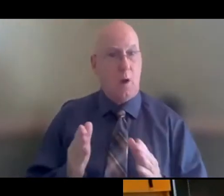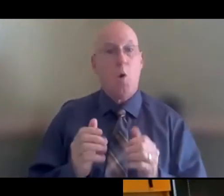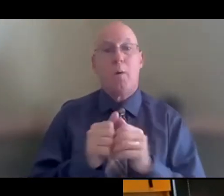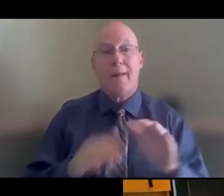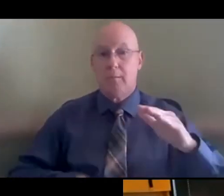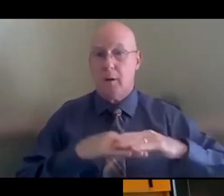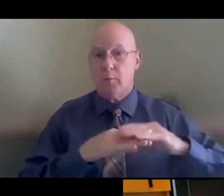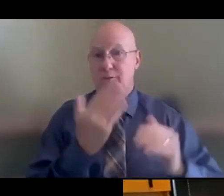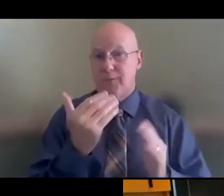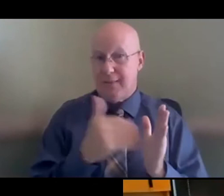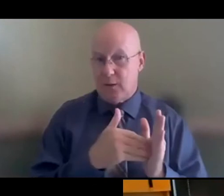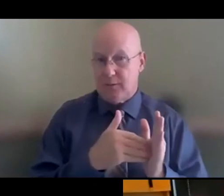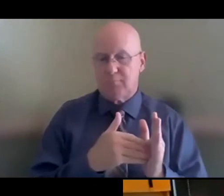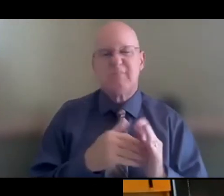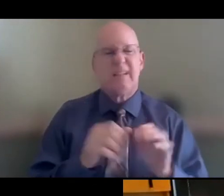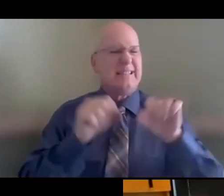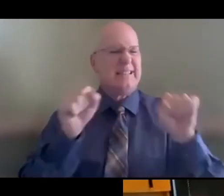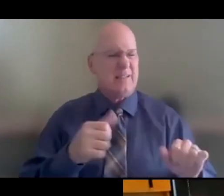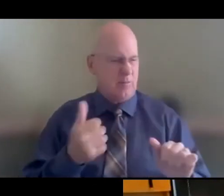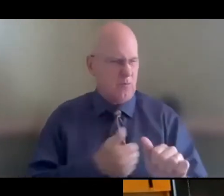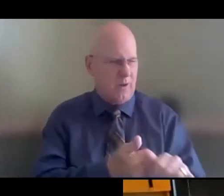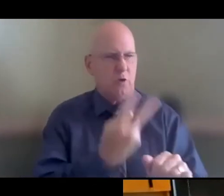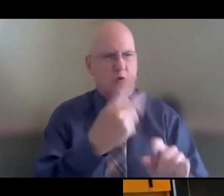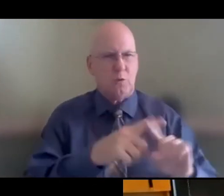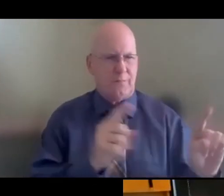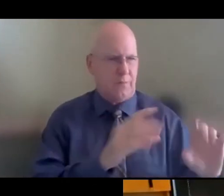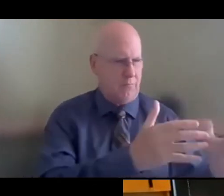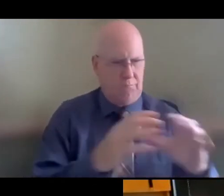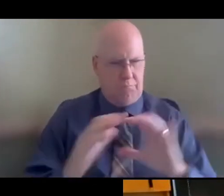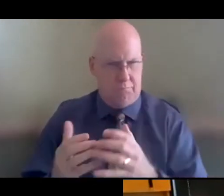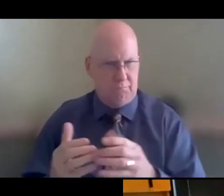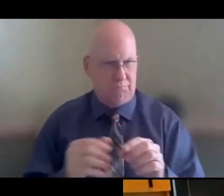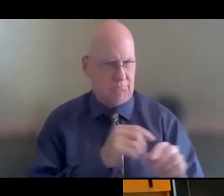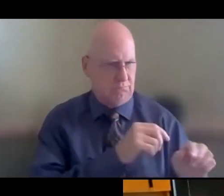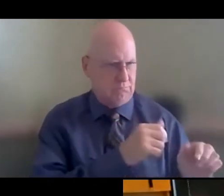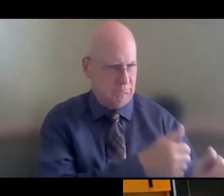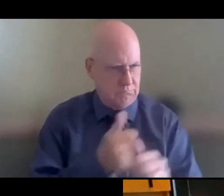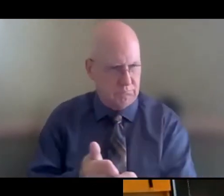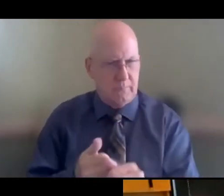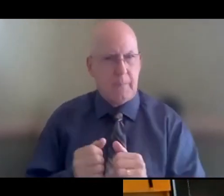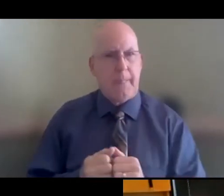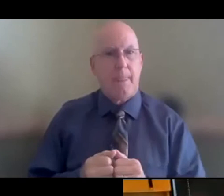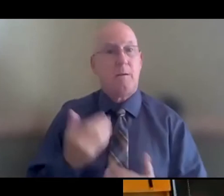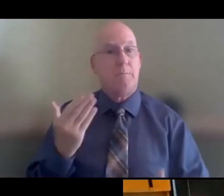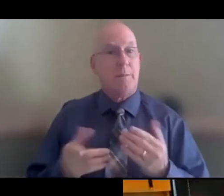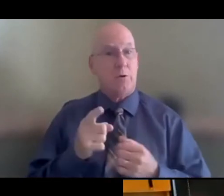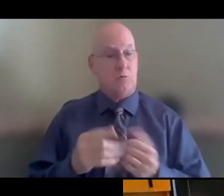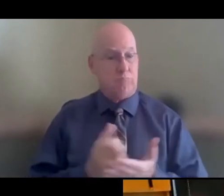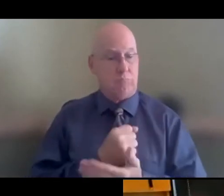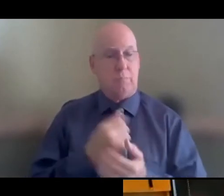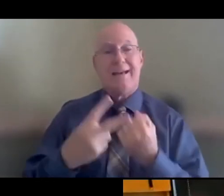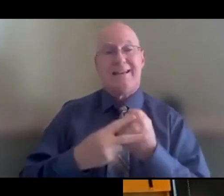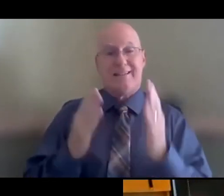15,000 level. Our system kind of tracks it in two different buckets. But then also you may take advantage of the saver's credit, which could